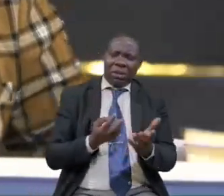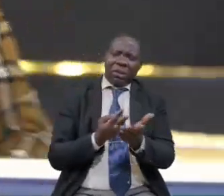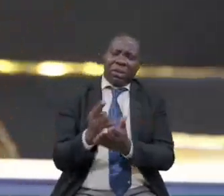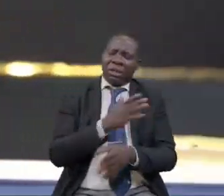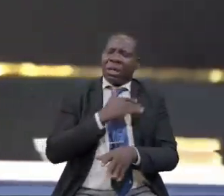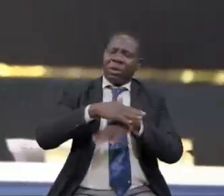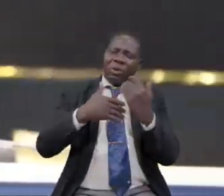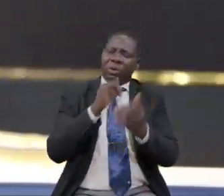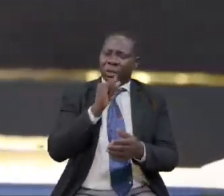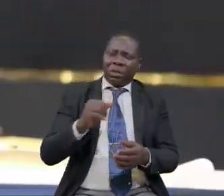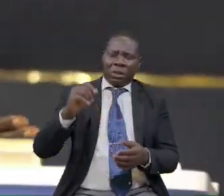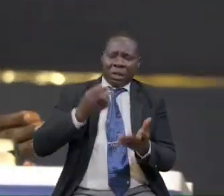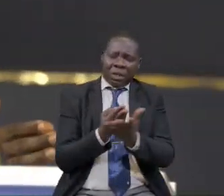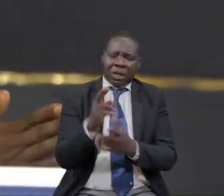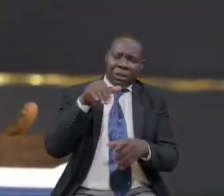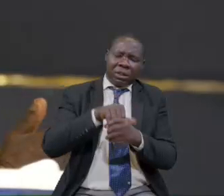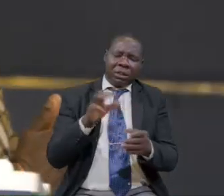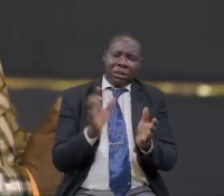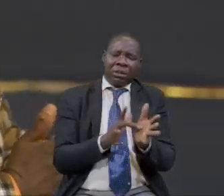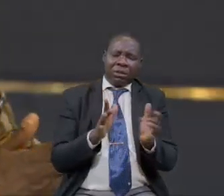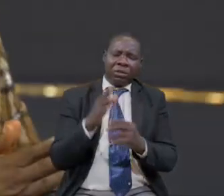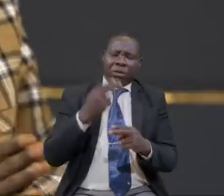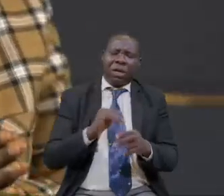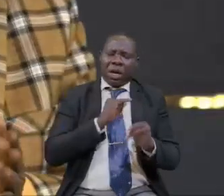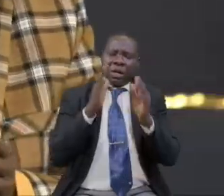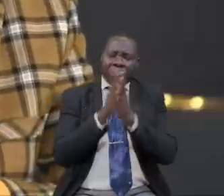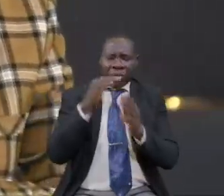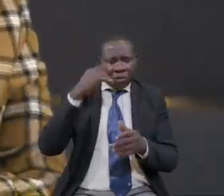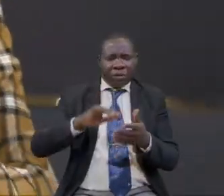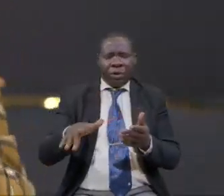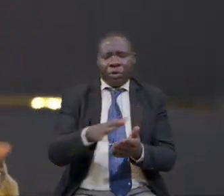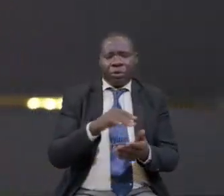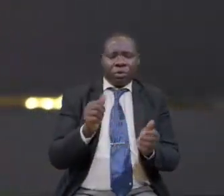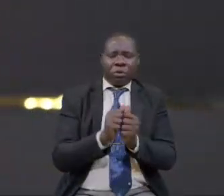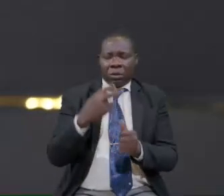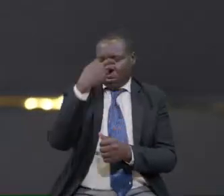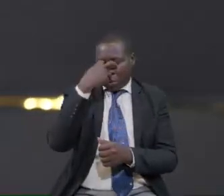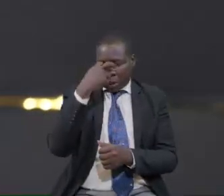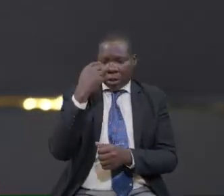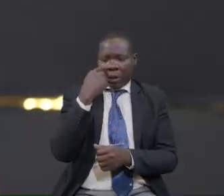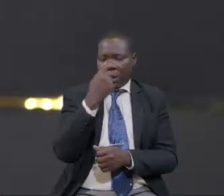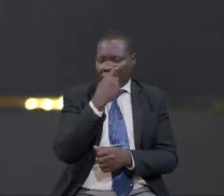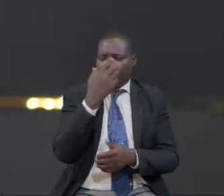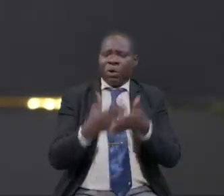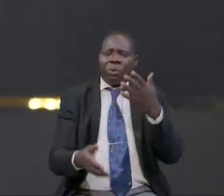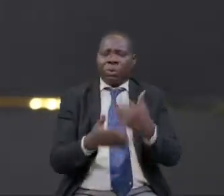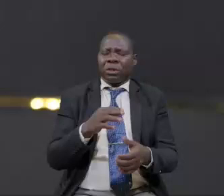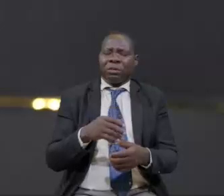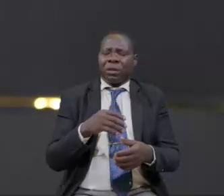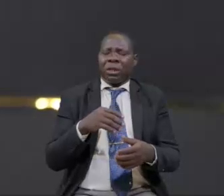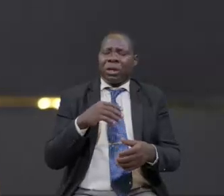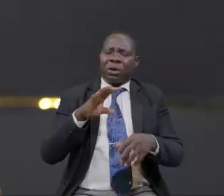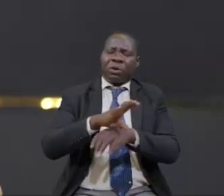Jesus' name. I pray for those who have blind eyes, whatever the cause, I pray you touch the